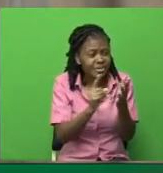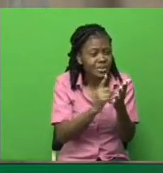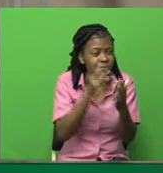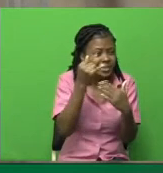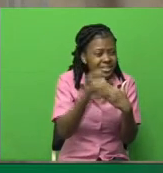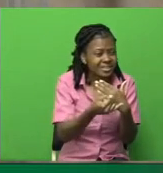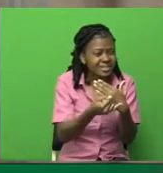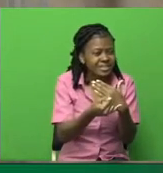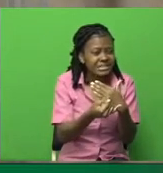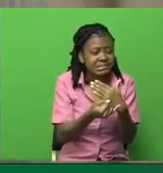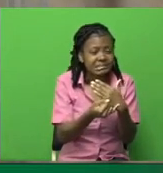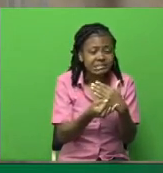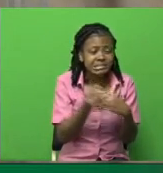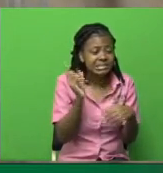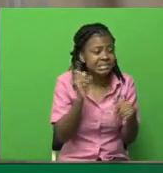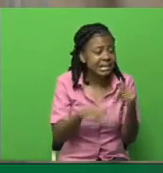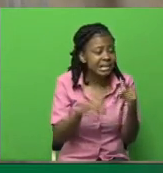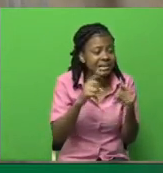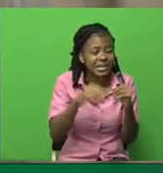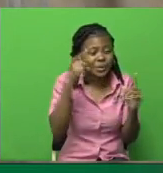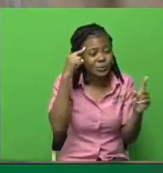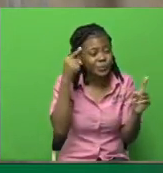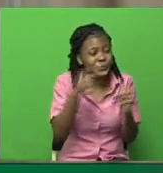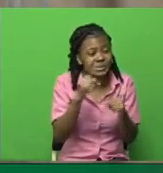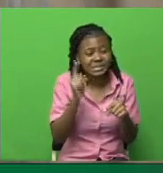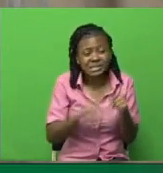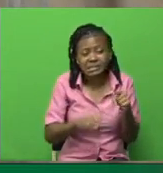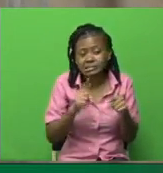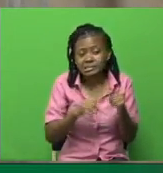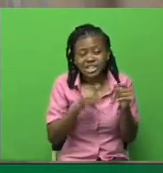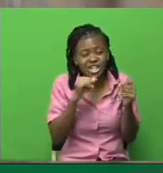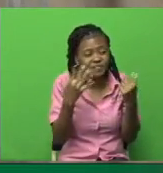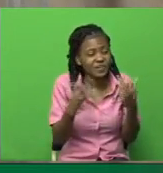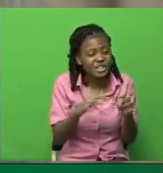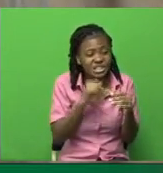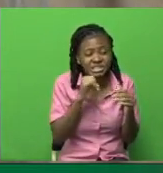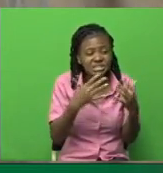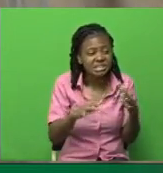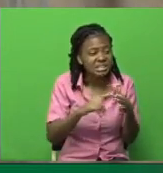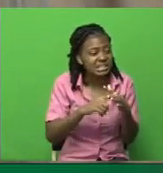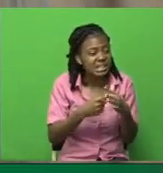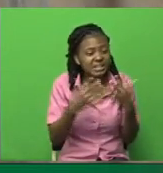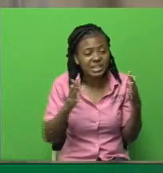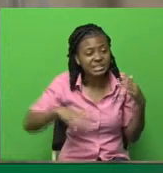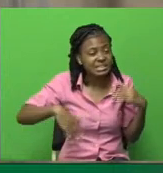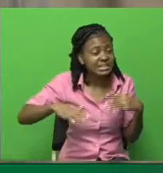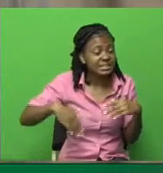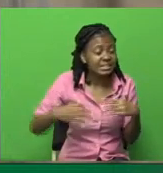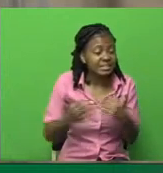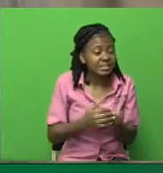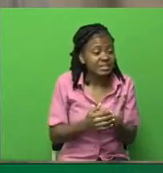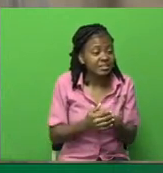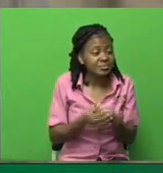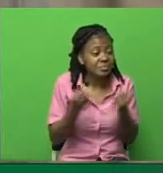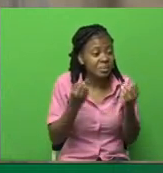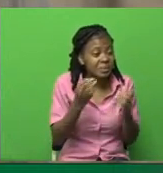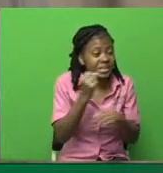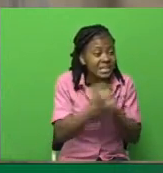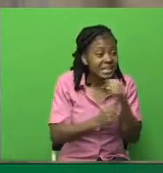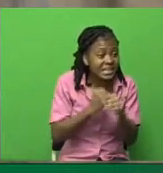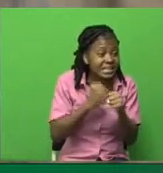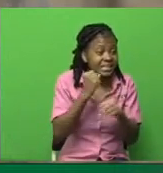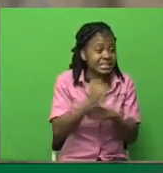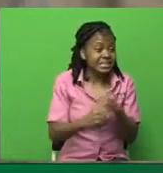reached the stage of completion and in many cases have not even started Madam speaker for several years